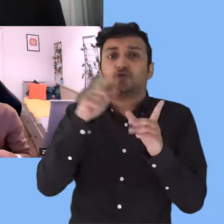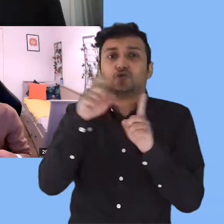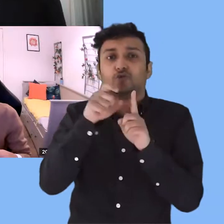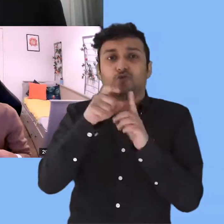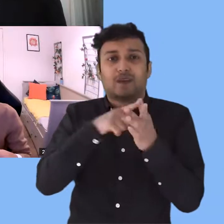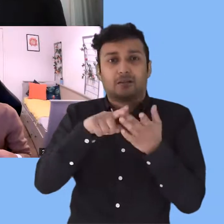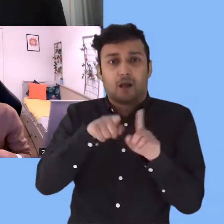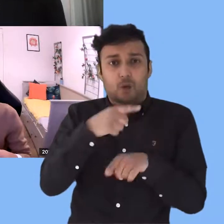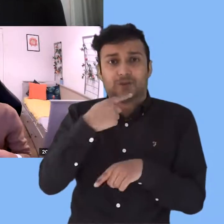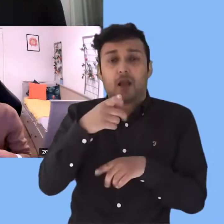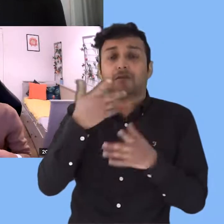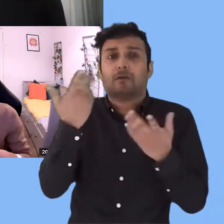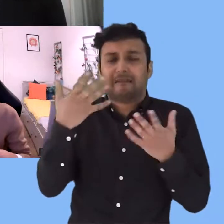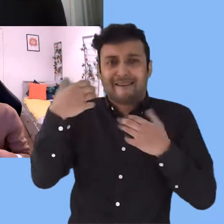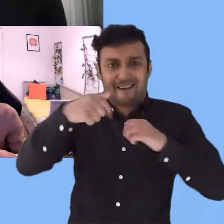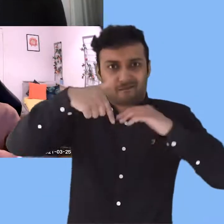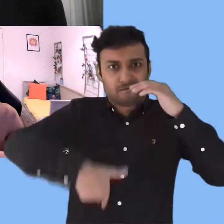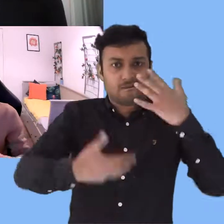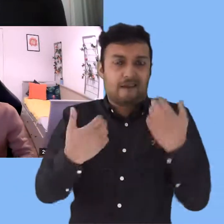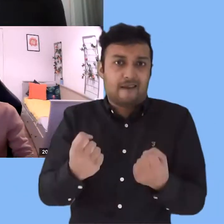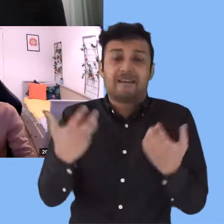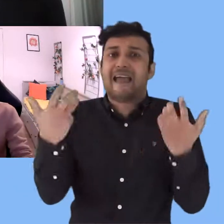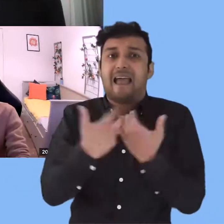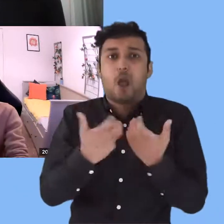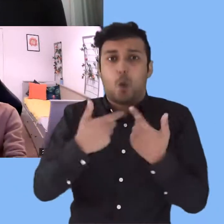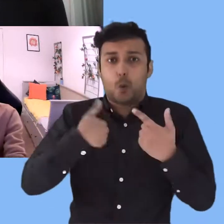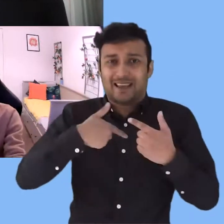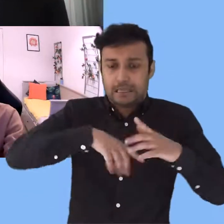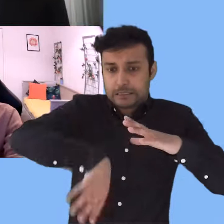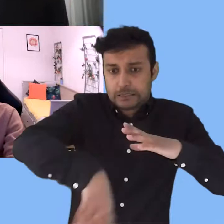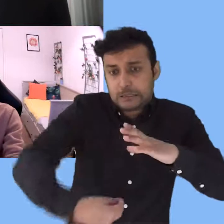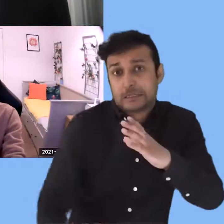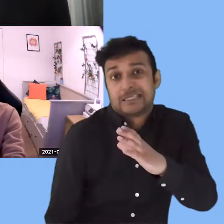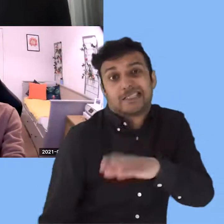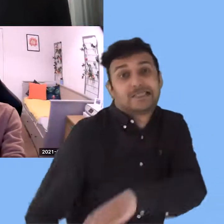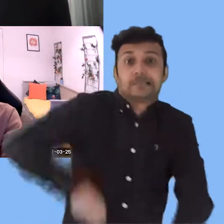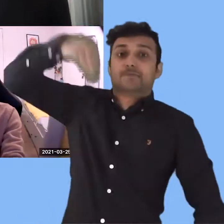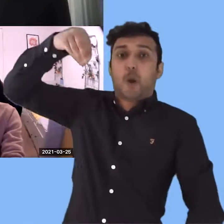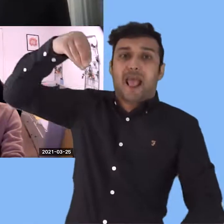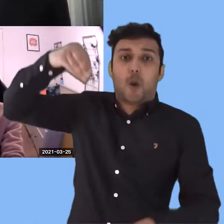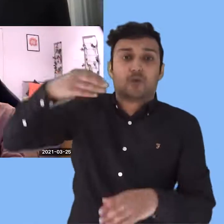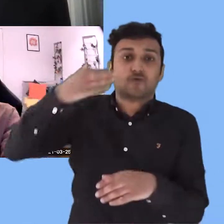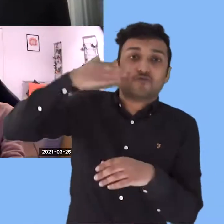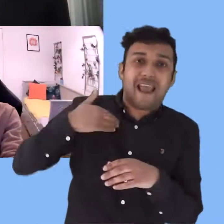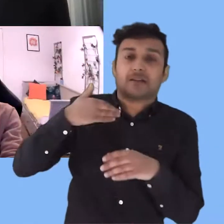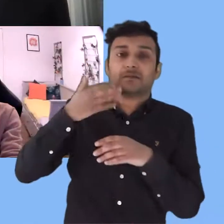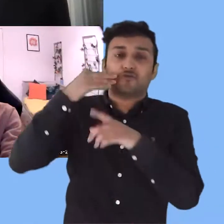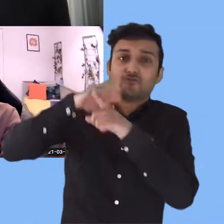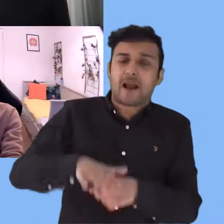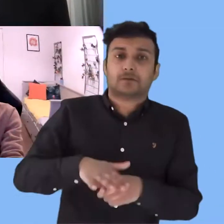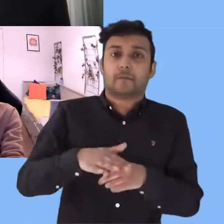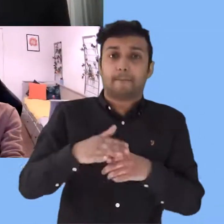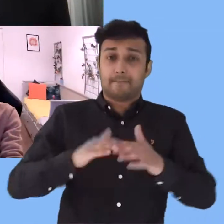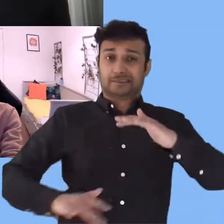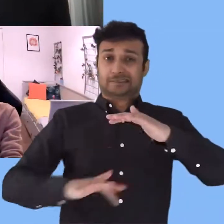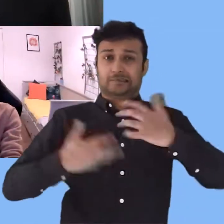and anti-racism to the forefront, where does that leave you feeling? You're absolutely right there, Liz. I think the books that we use and the resources